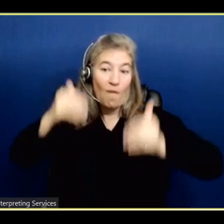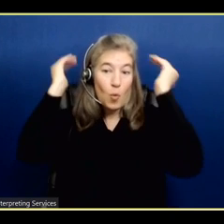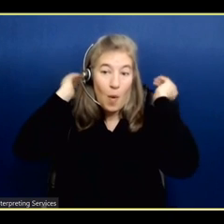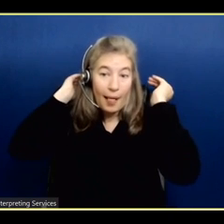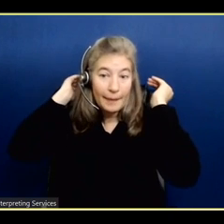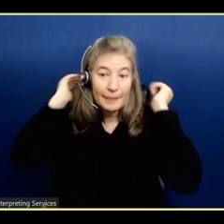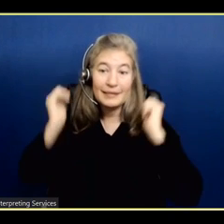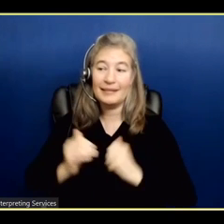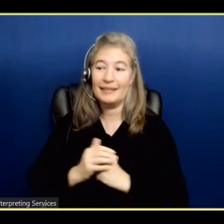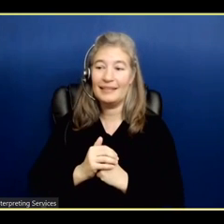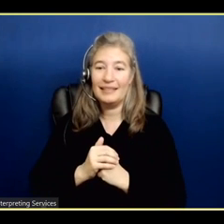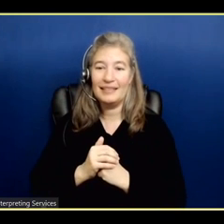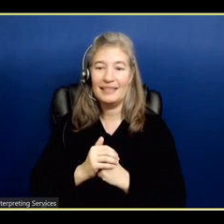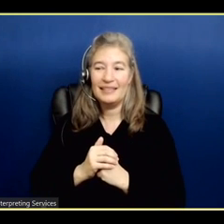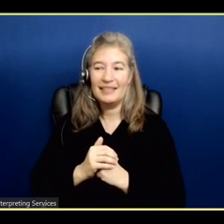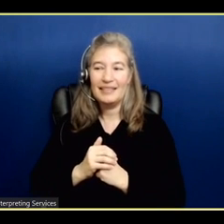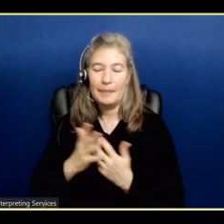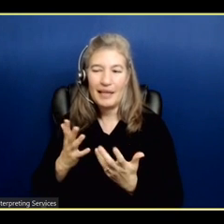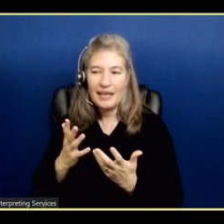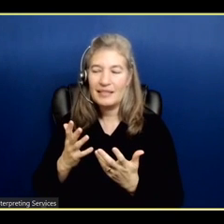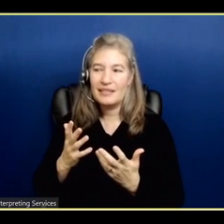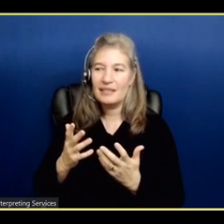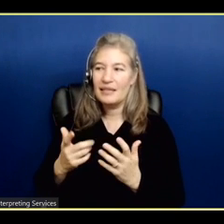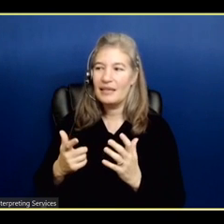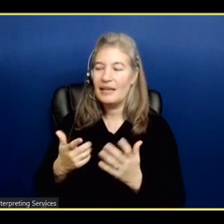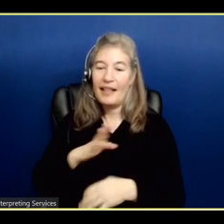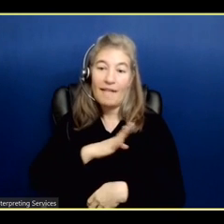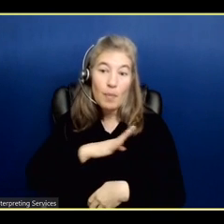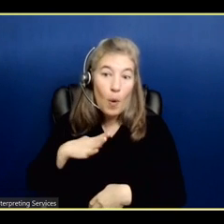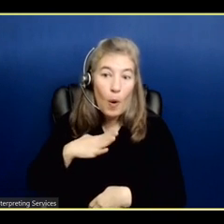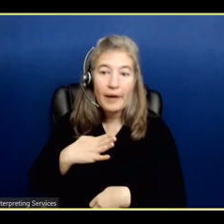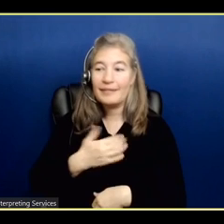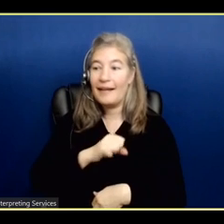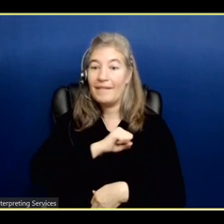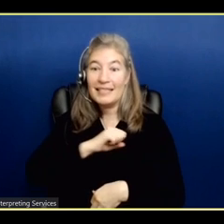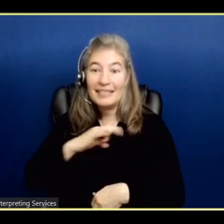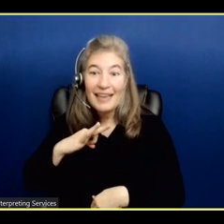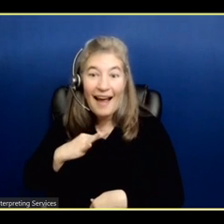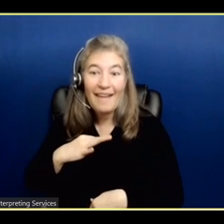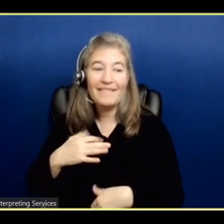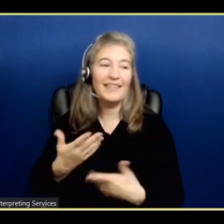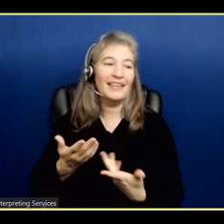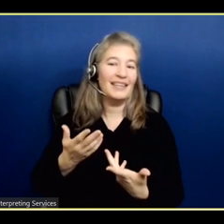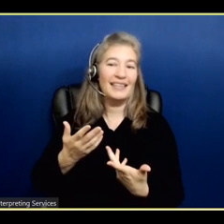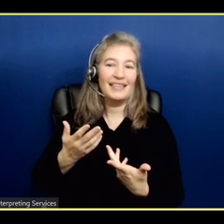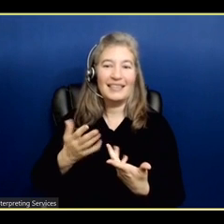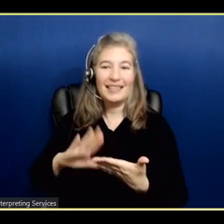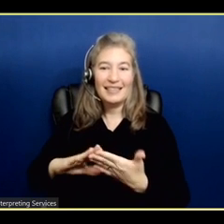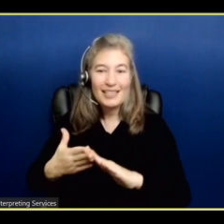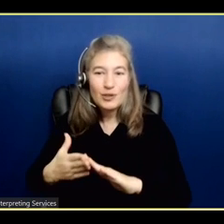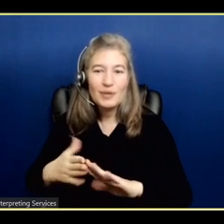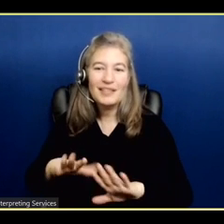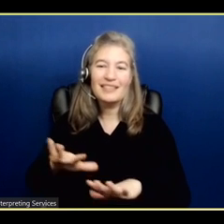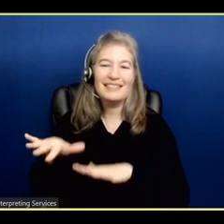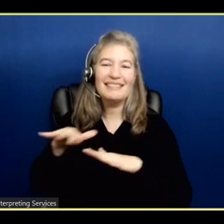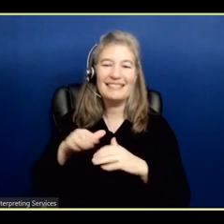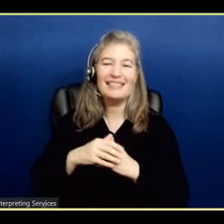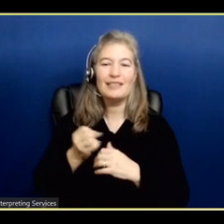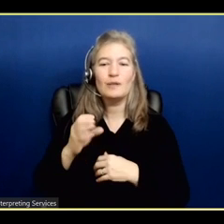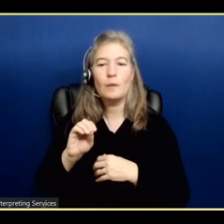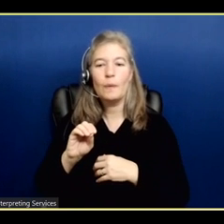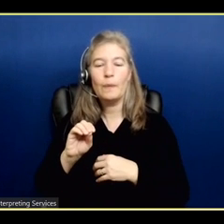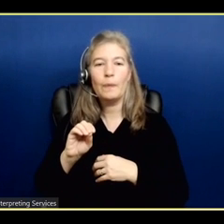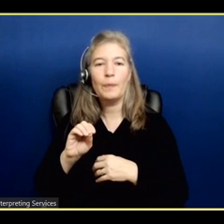shared across grant makers? And is this a strategy that funders would consider to truly ease stress on grantees? How feasible is that type